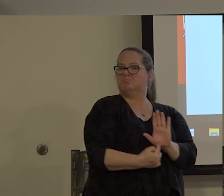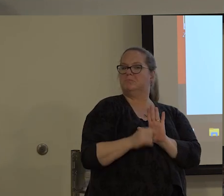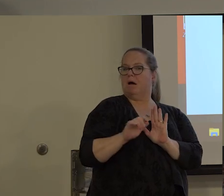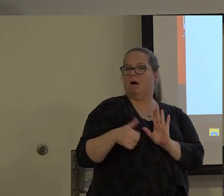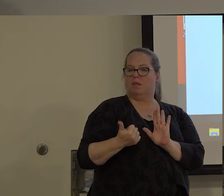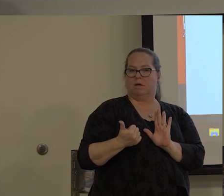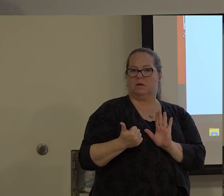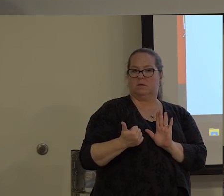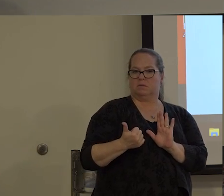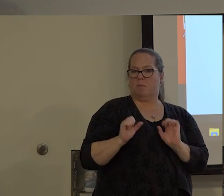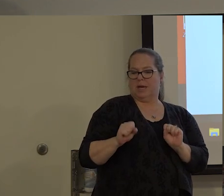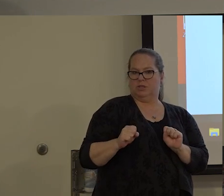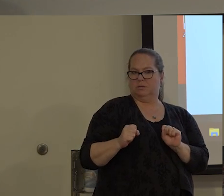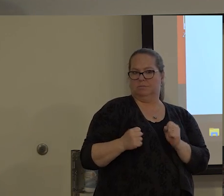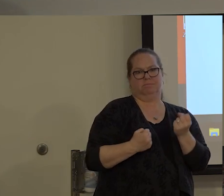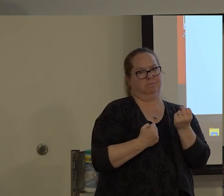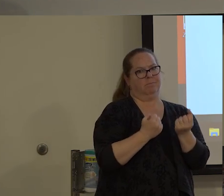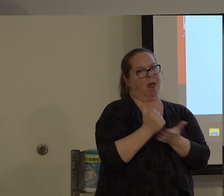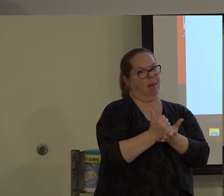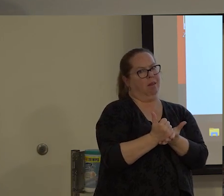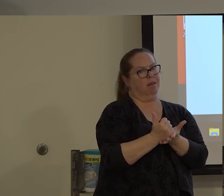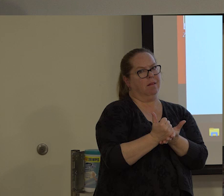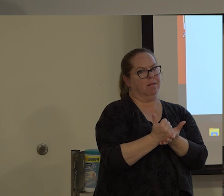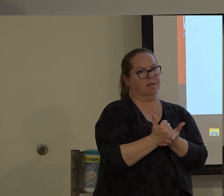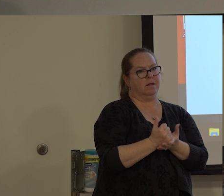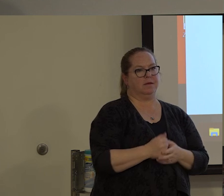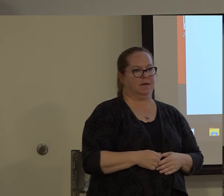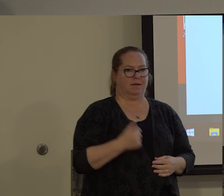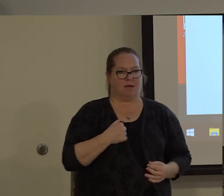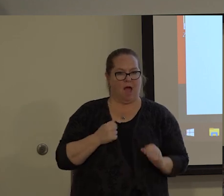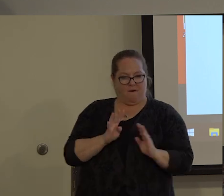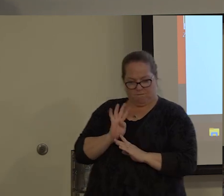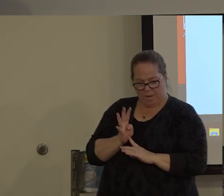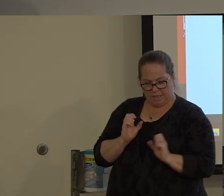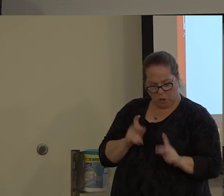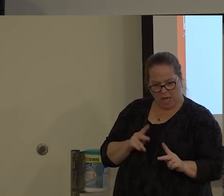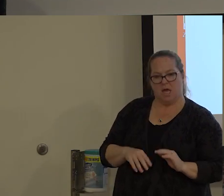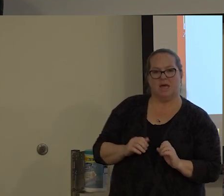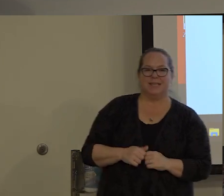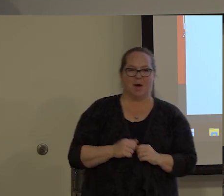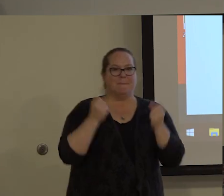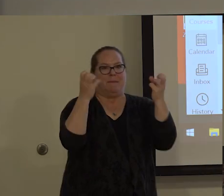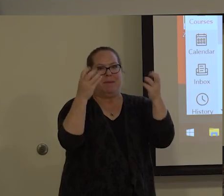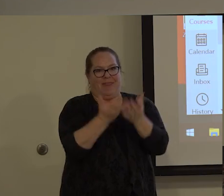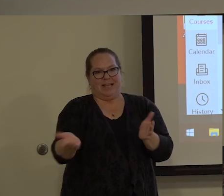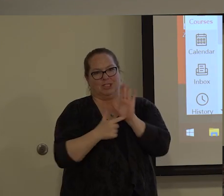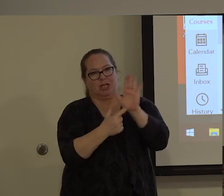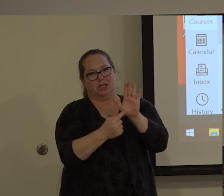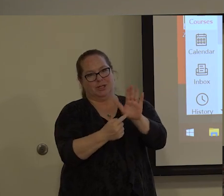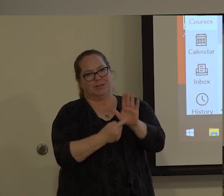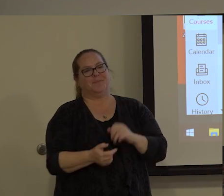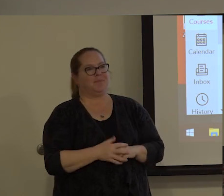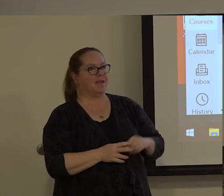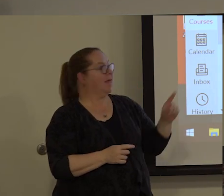another potential useful feature. What time is it? Got 4 minutes, go. I got 4 minutes. Okay. So many things to share.